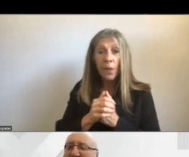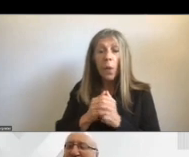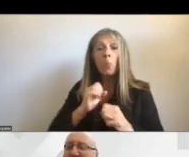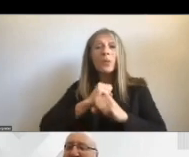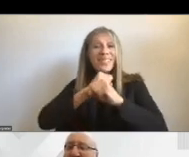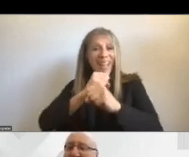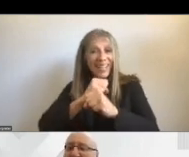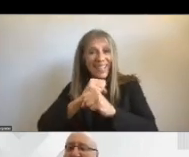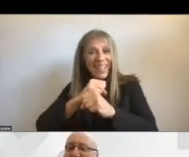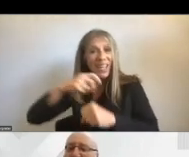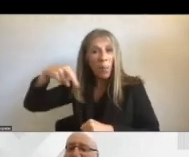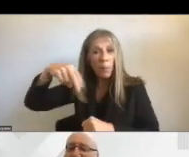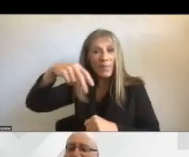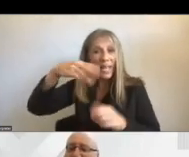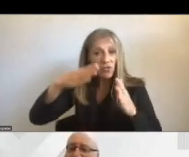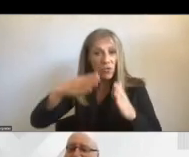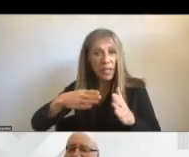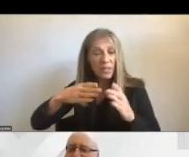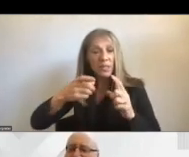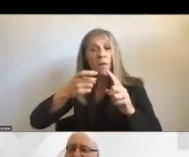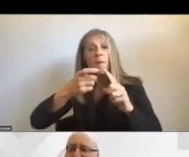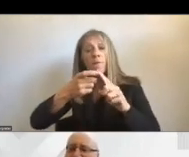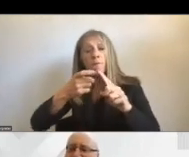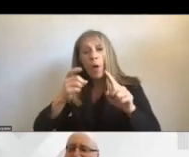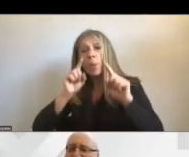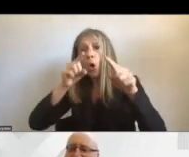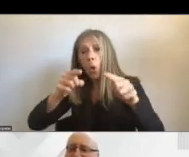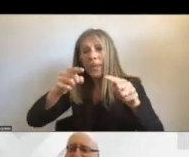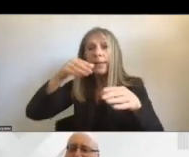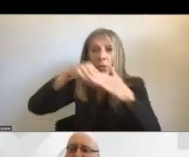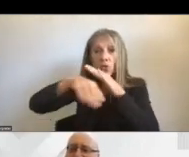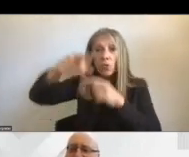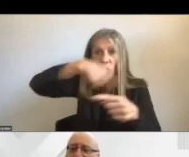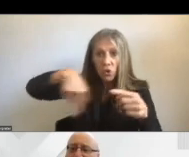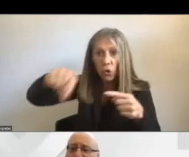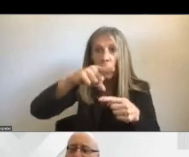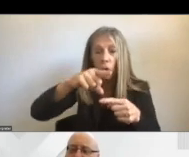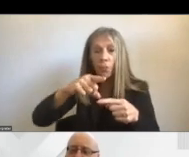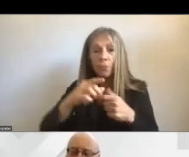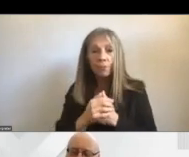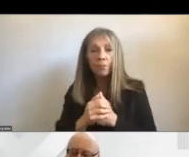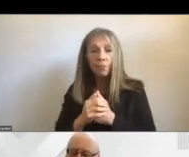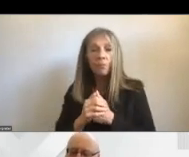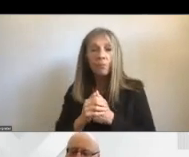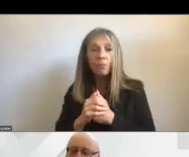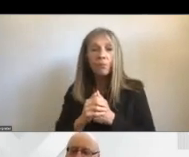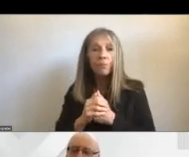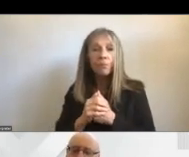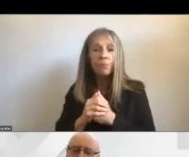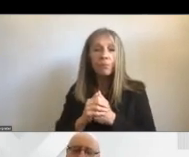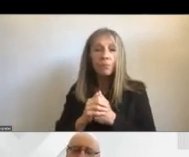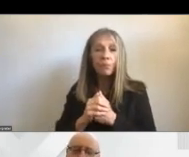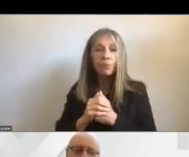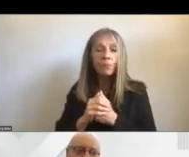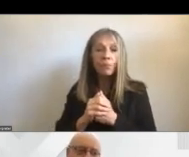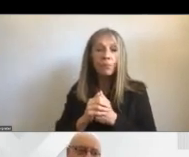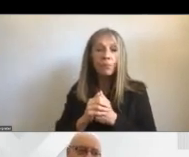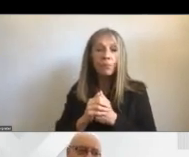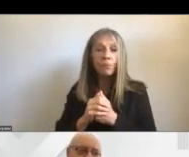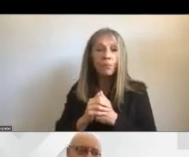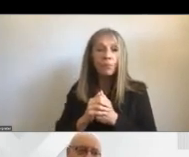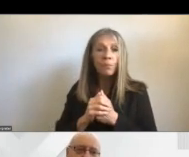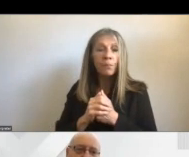At pedestrian at-grade rail crossings not located within a street, the edge of the